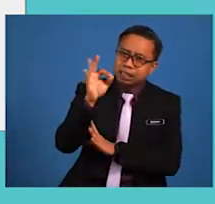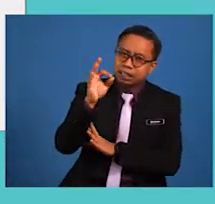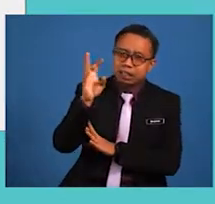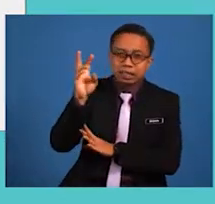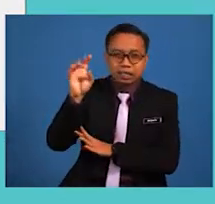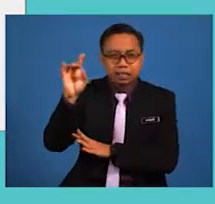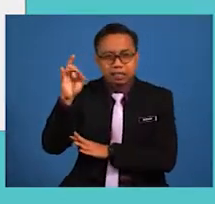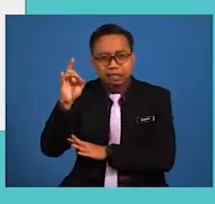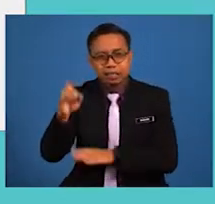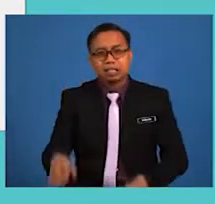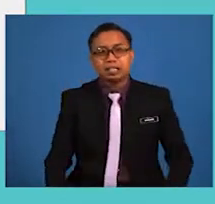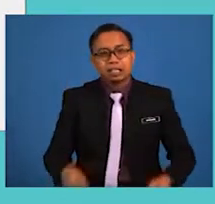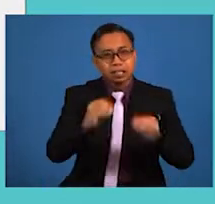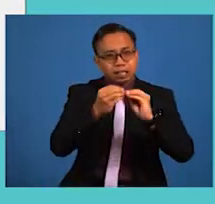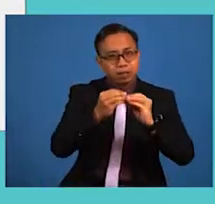number rose to